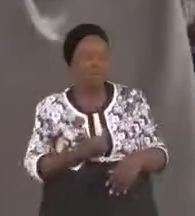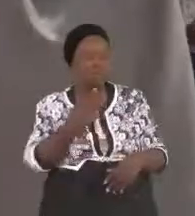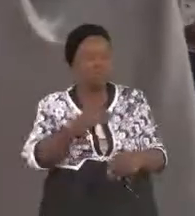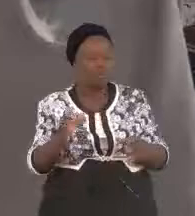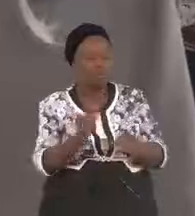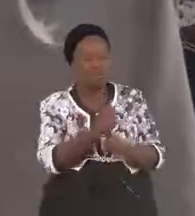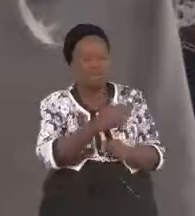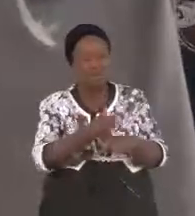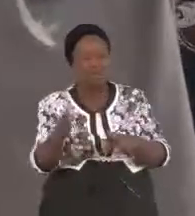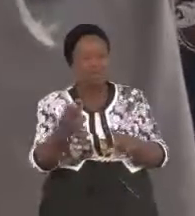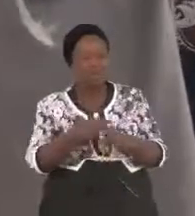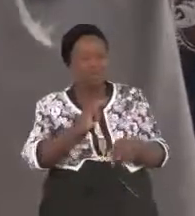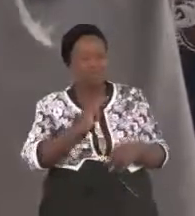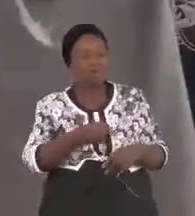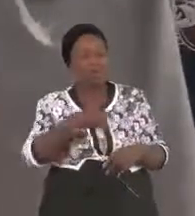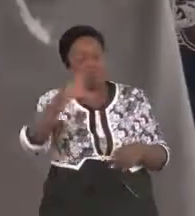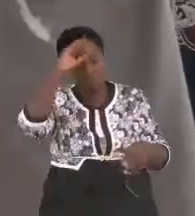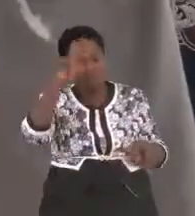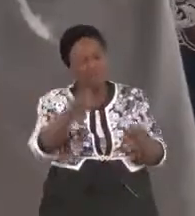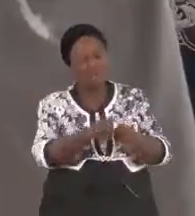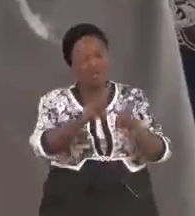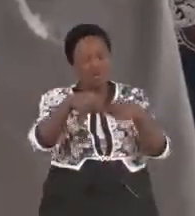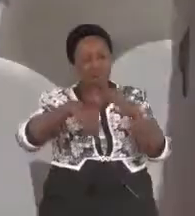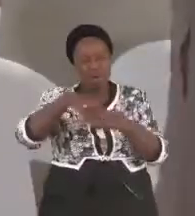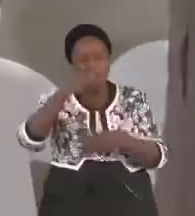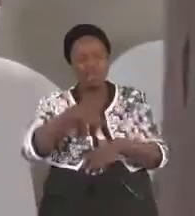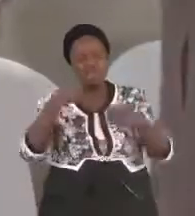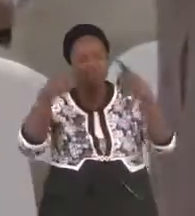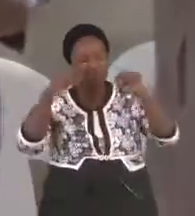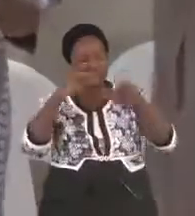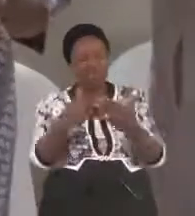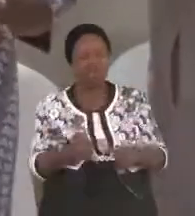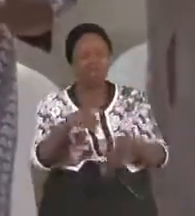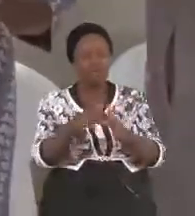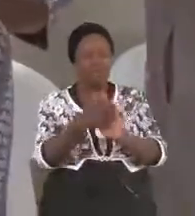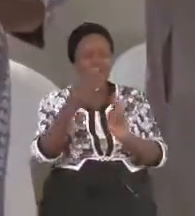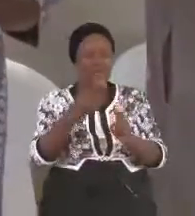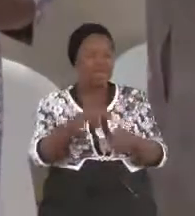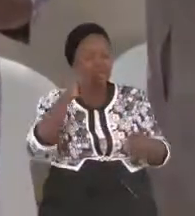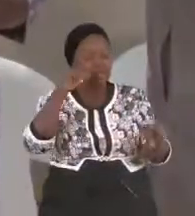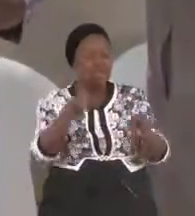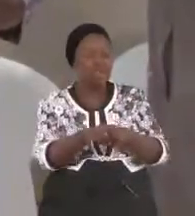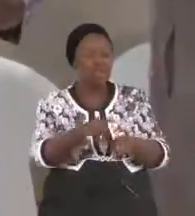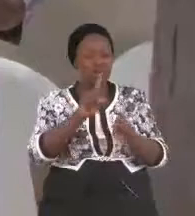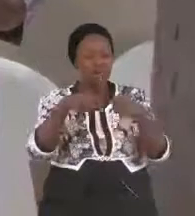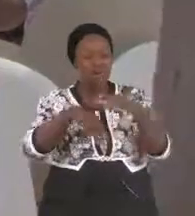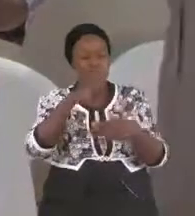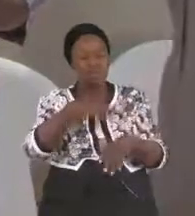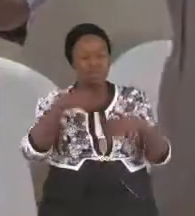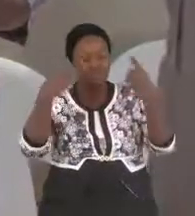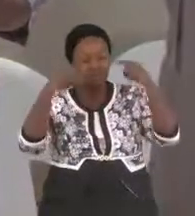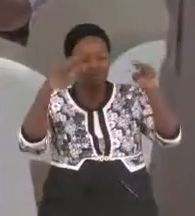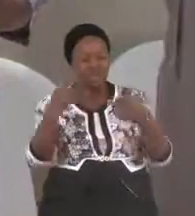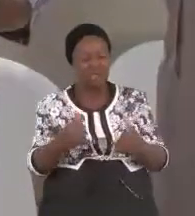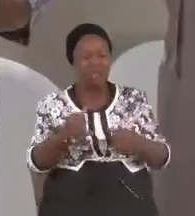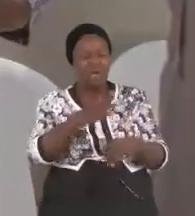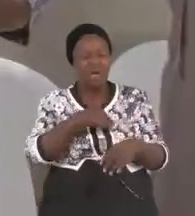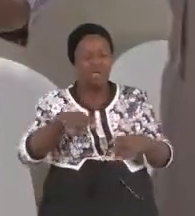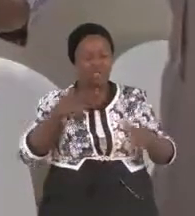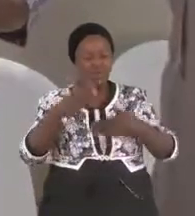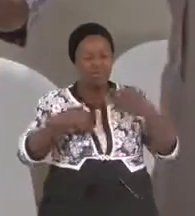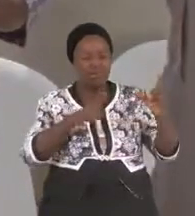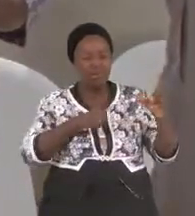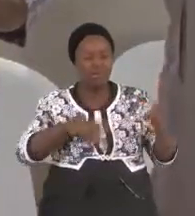now. Amen. Sister, go out and succeed now. And the joy of the Lord will be your strength all